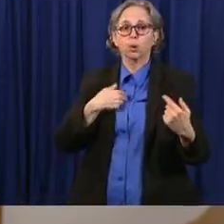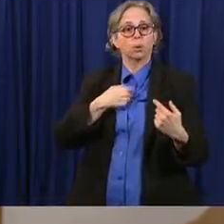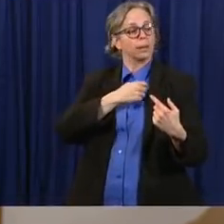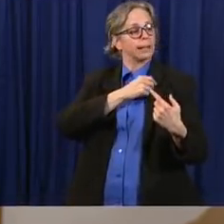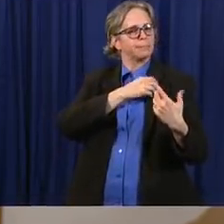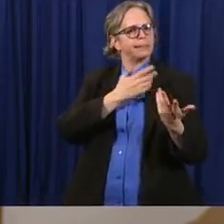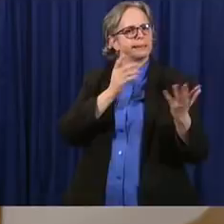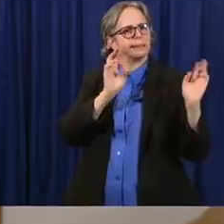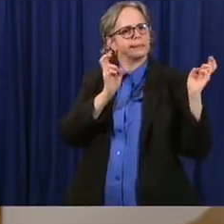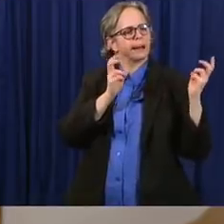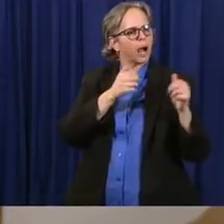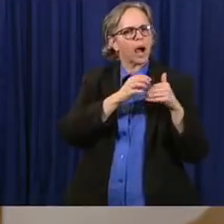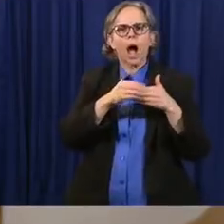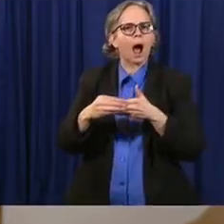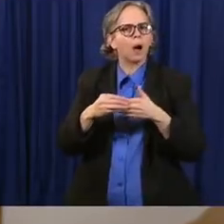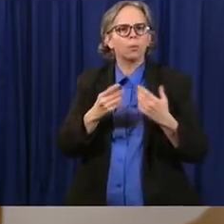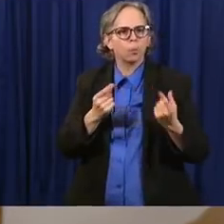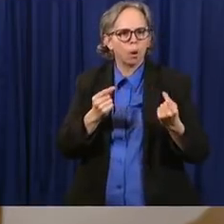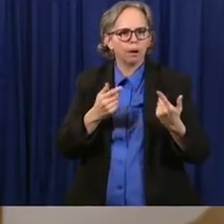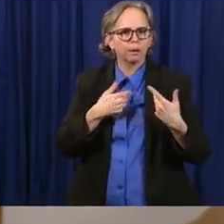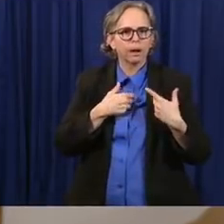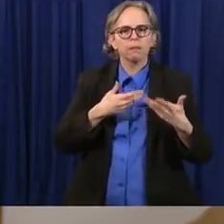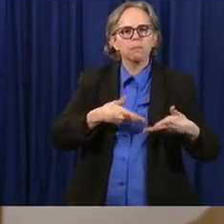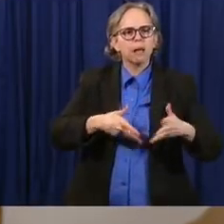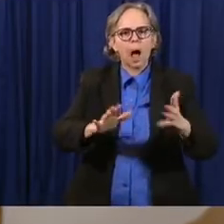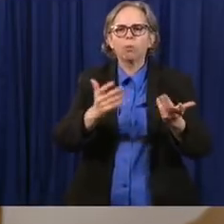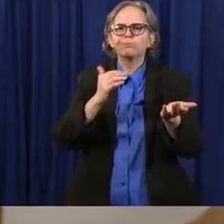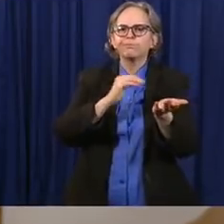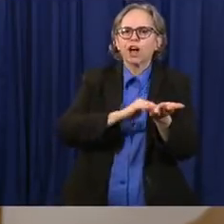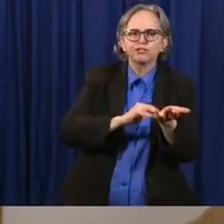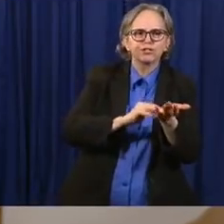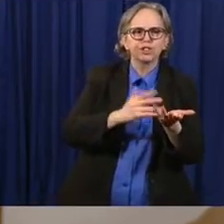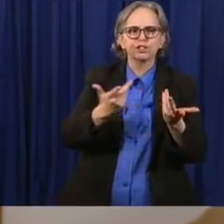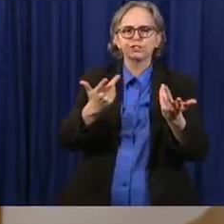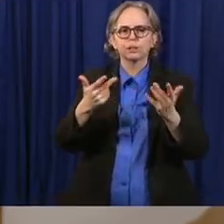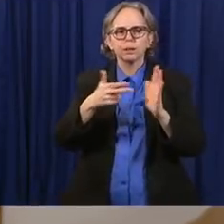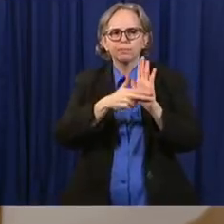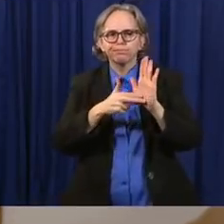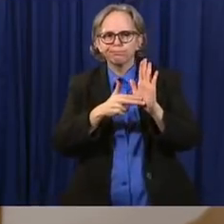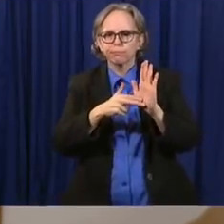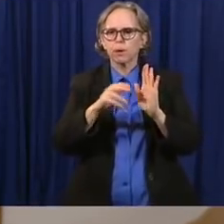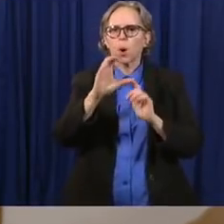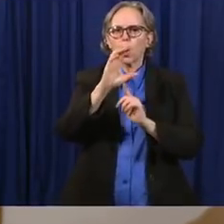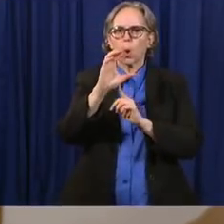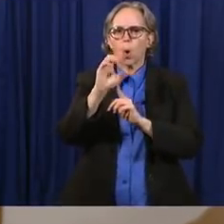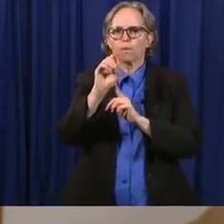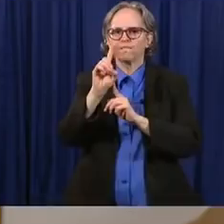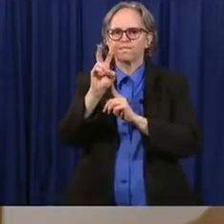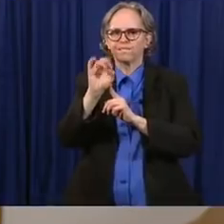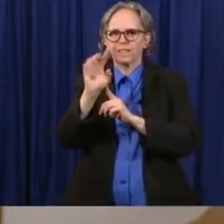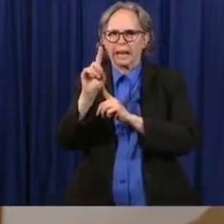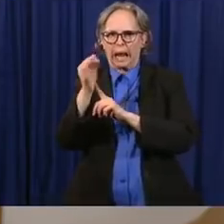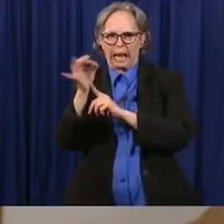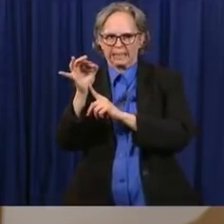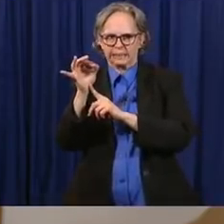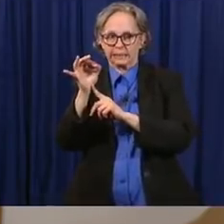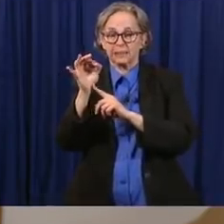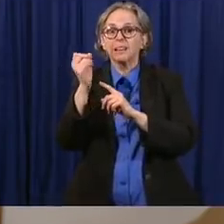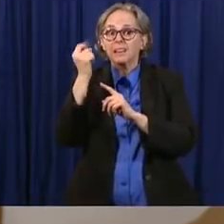as COVID-19 cases only those that had been confirmed by a laboratory